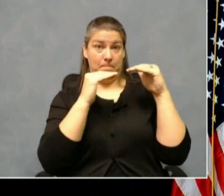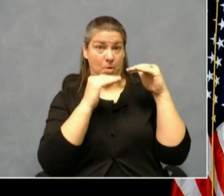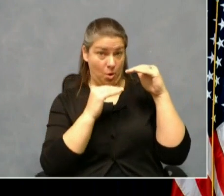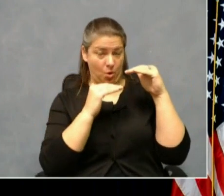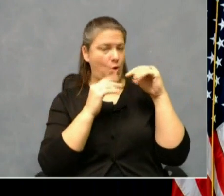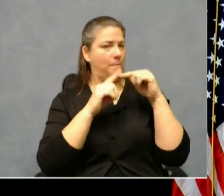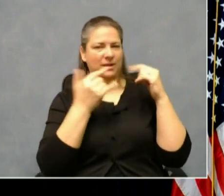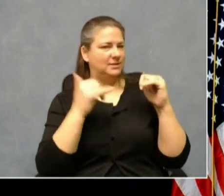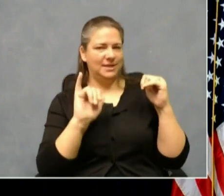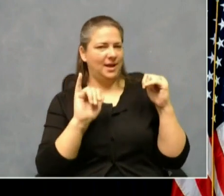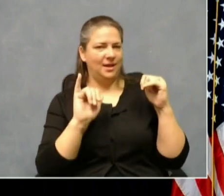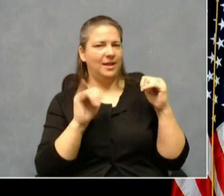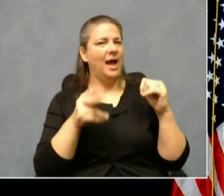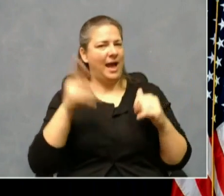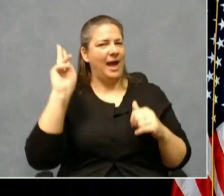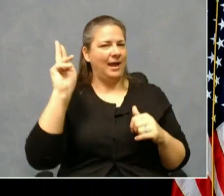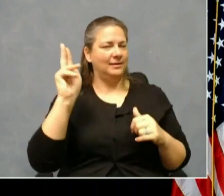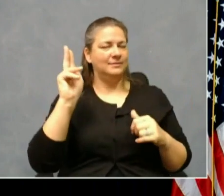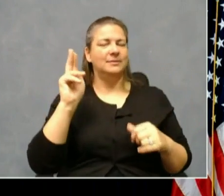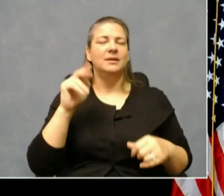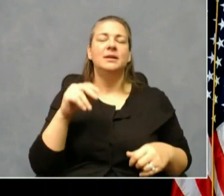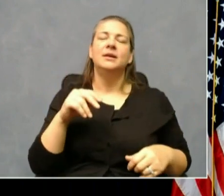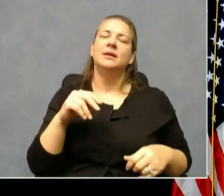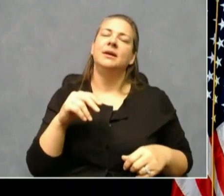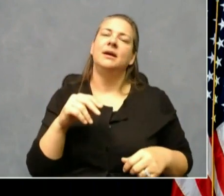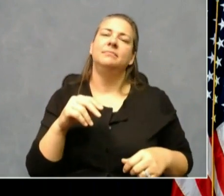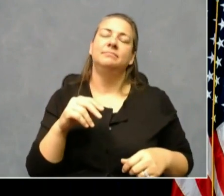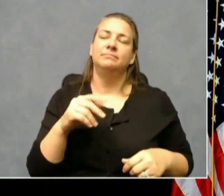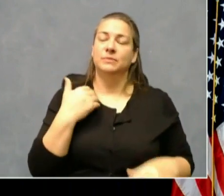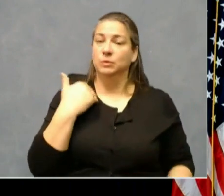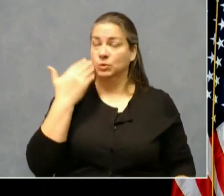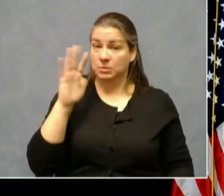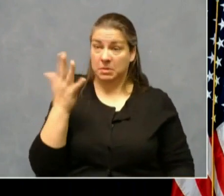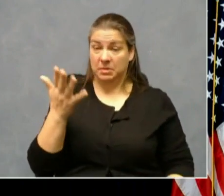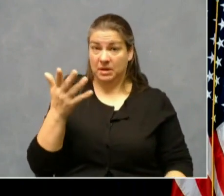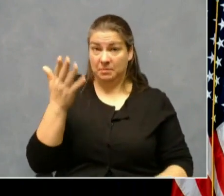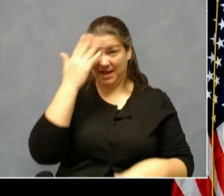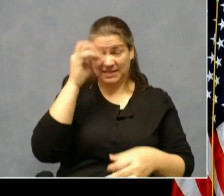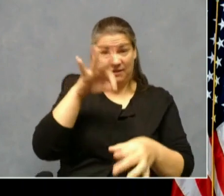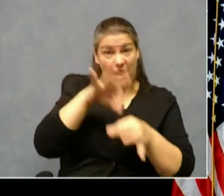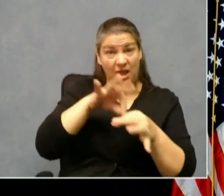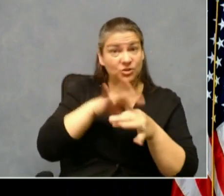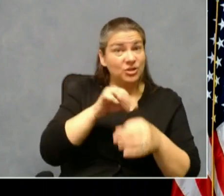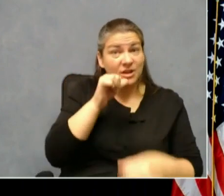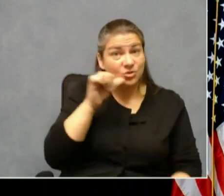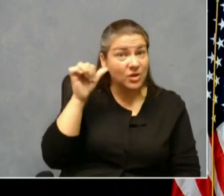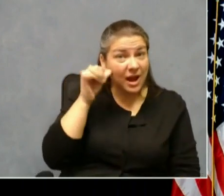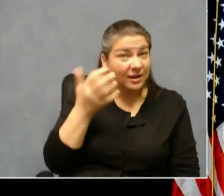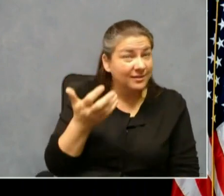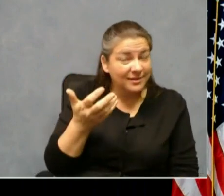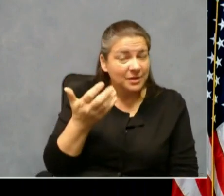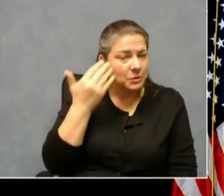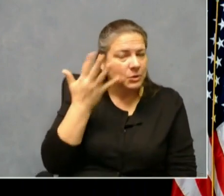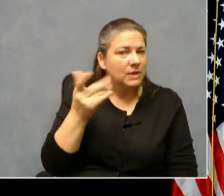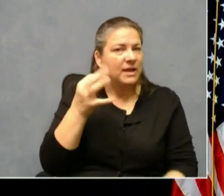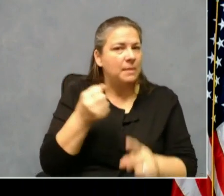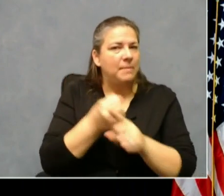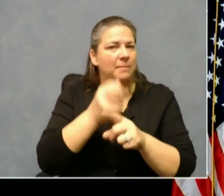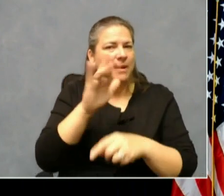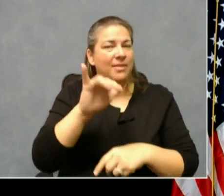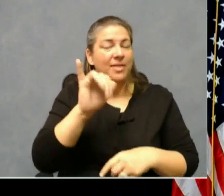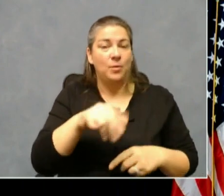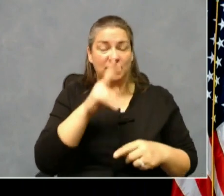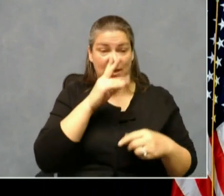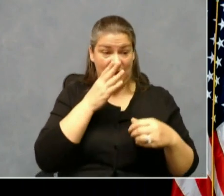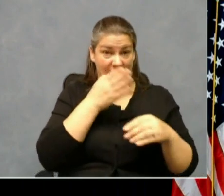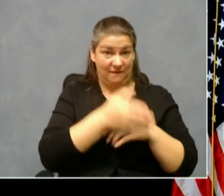we don't know is if it's impacted by Election Day yesterday, because we've always seen the day after a